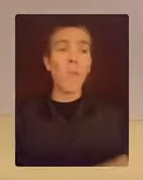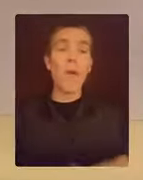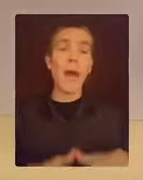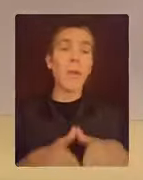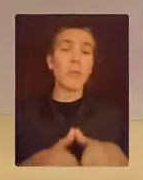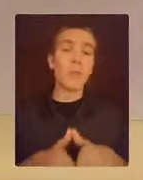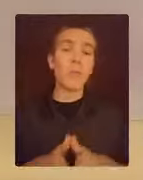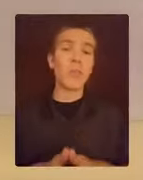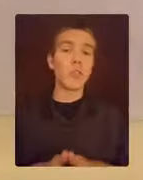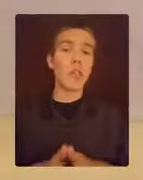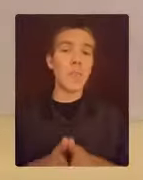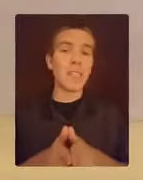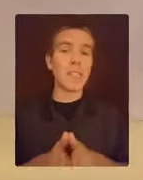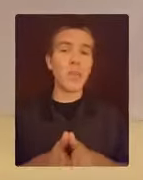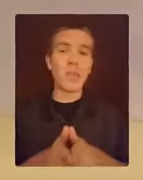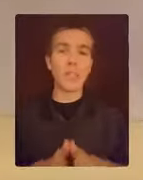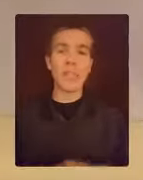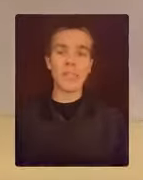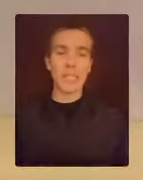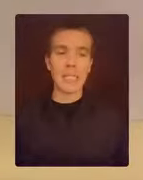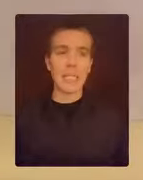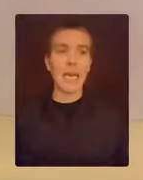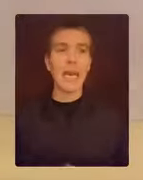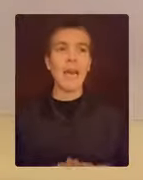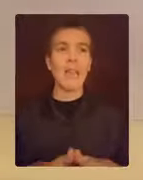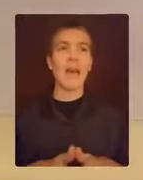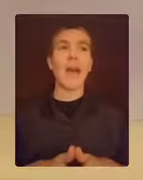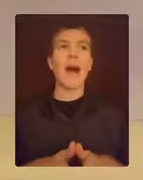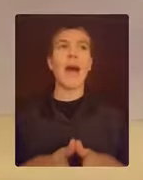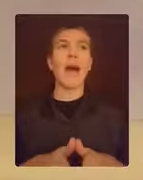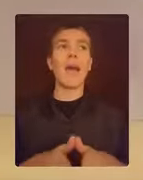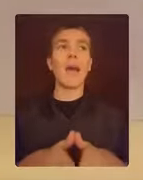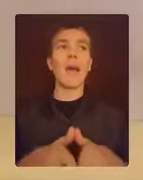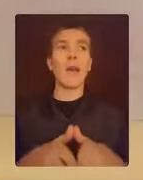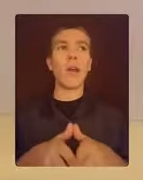one point, I was lucid dreaming so consistently that